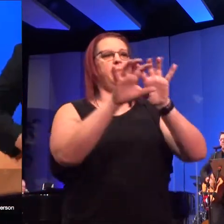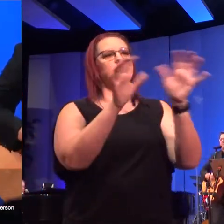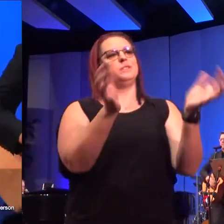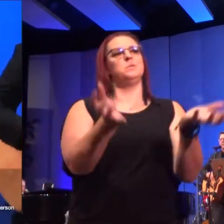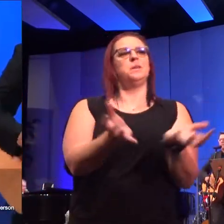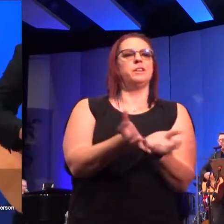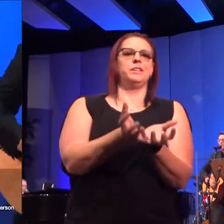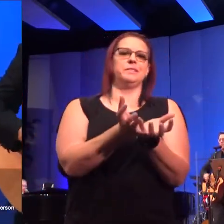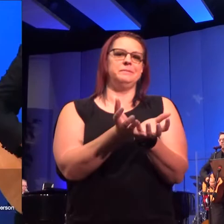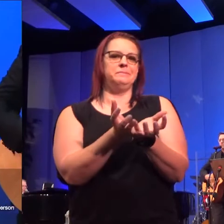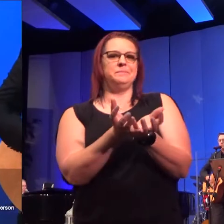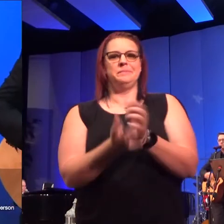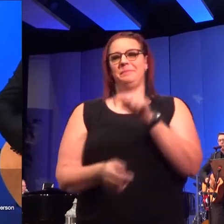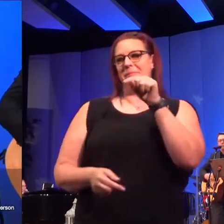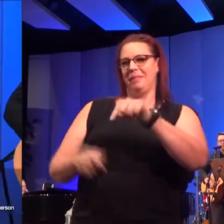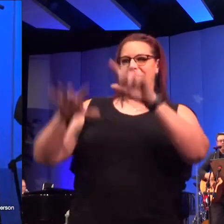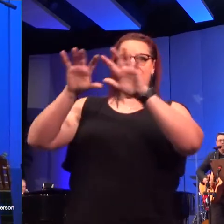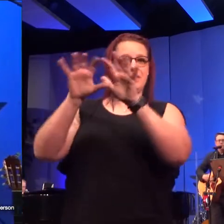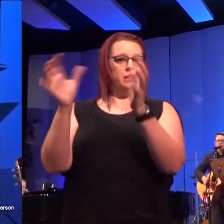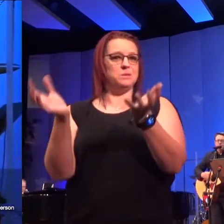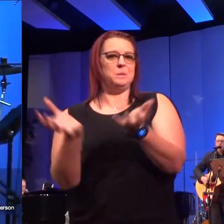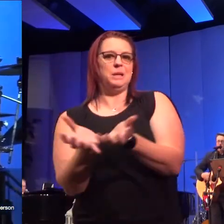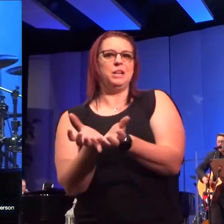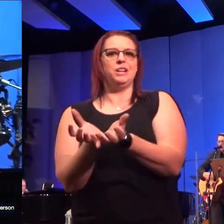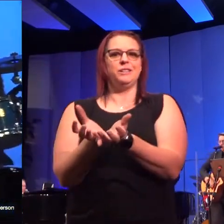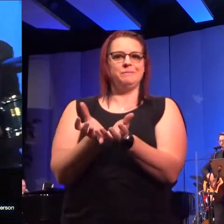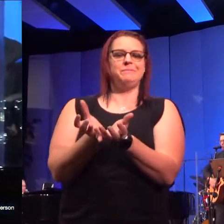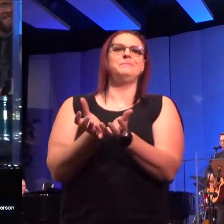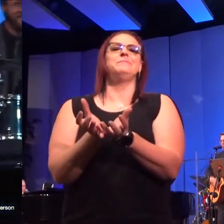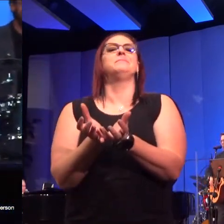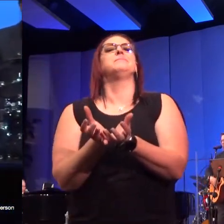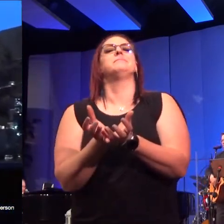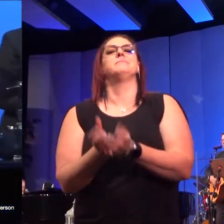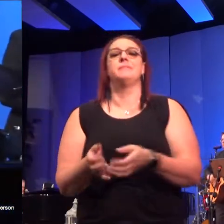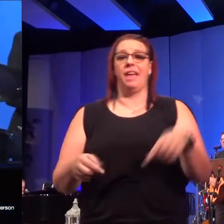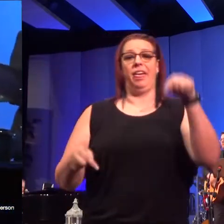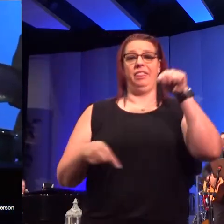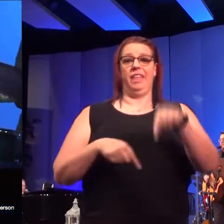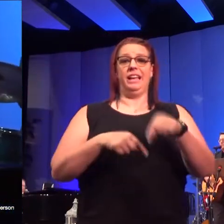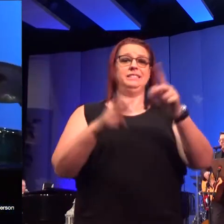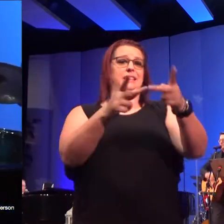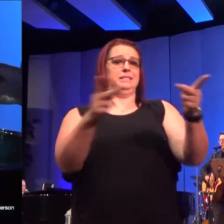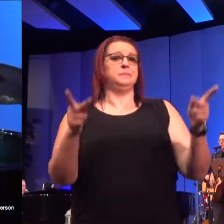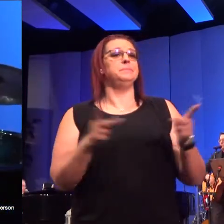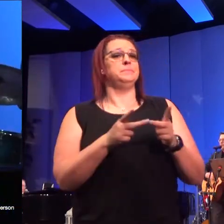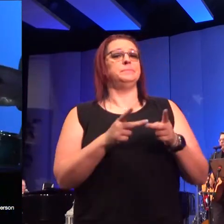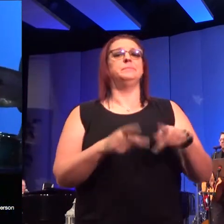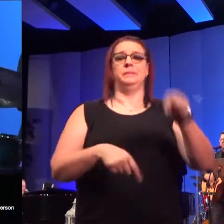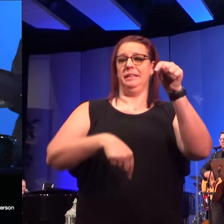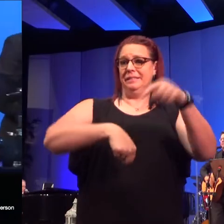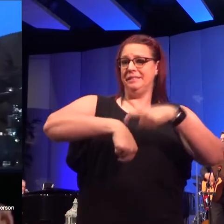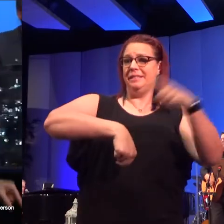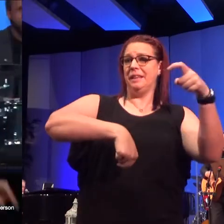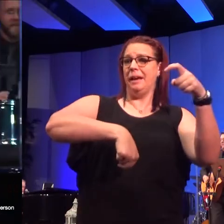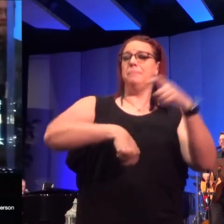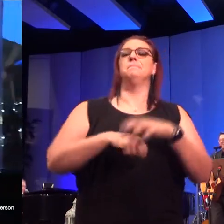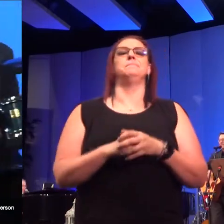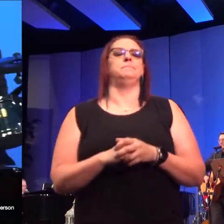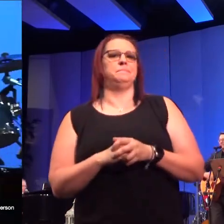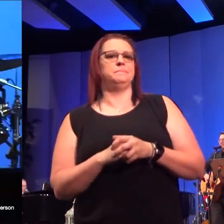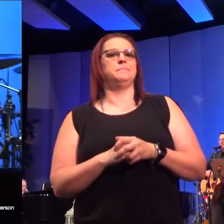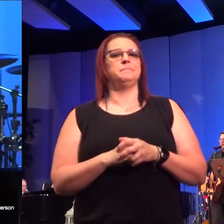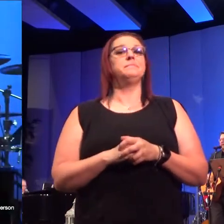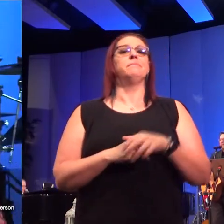In this world. In this world. In this world. This is the place. This is the